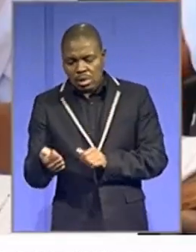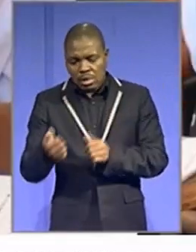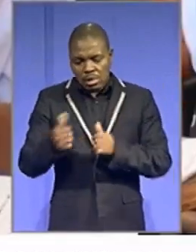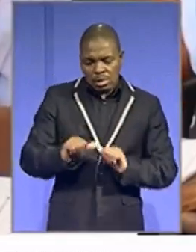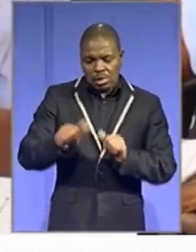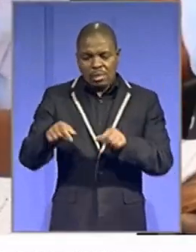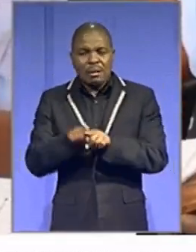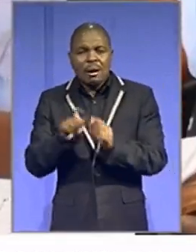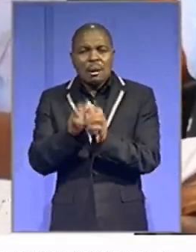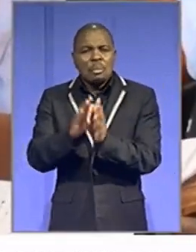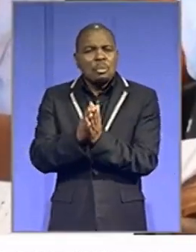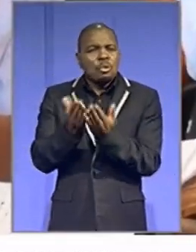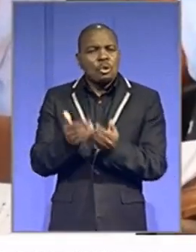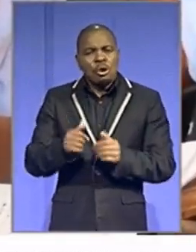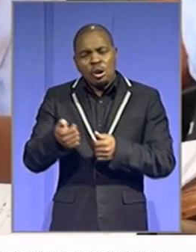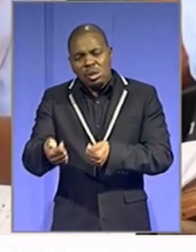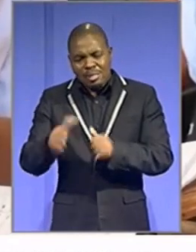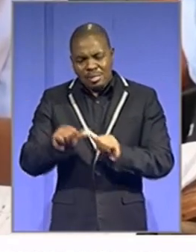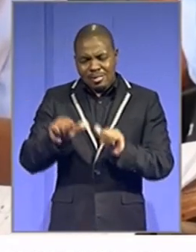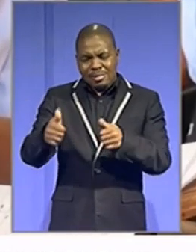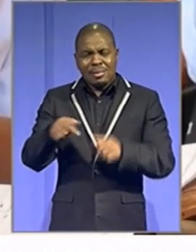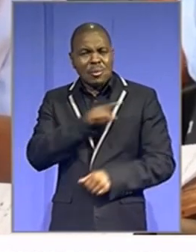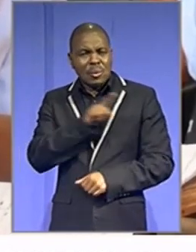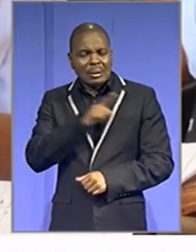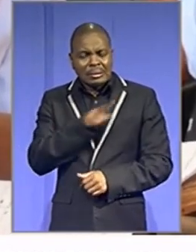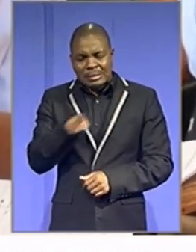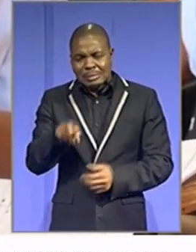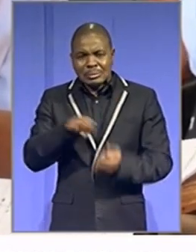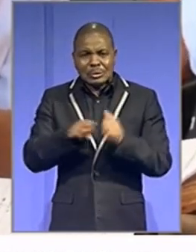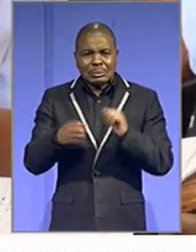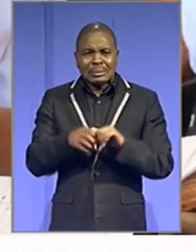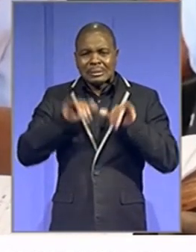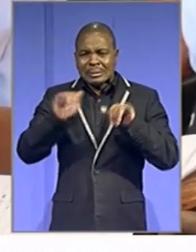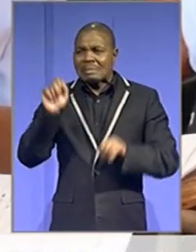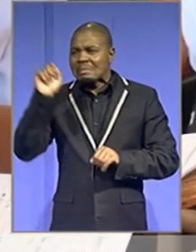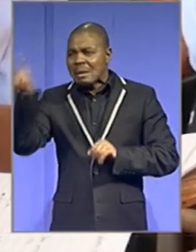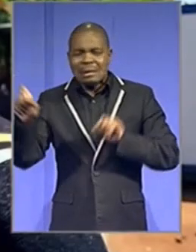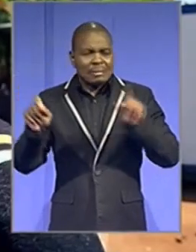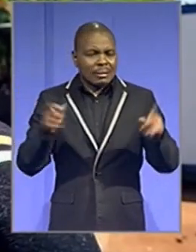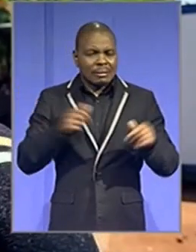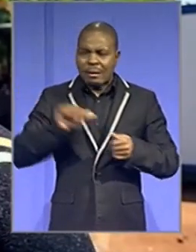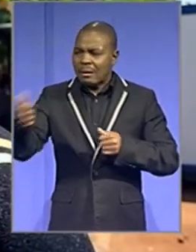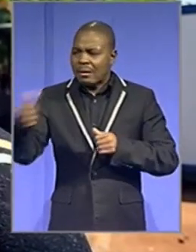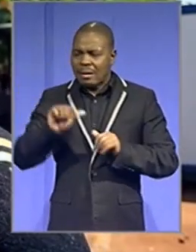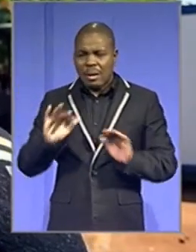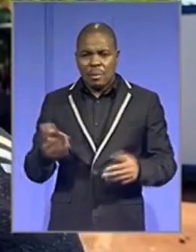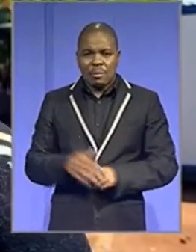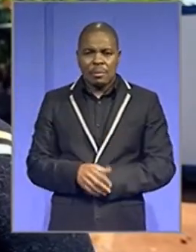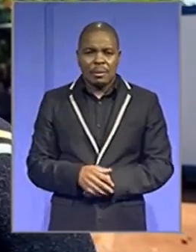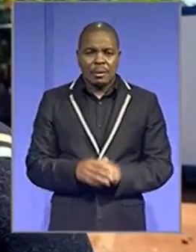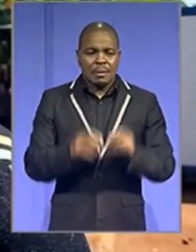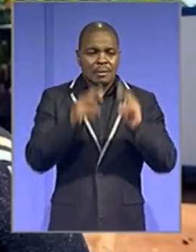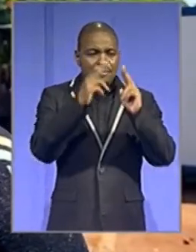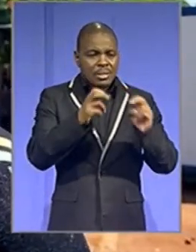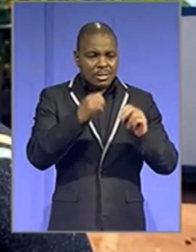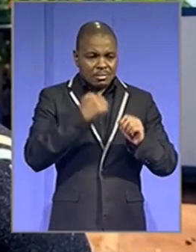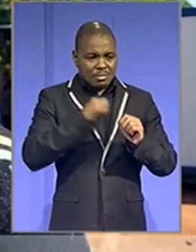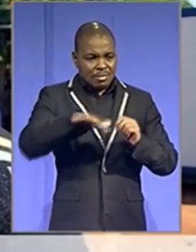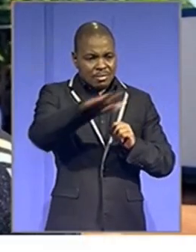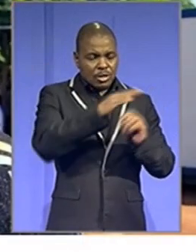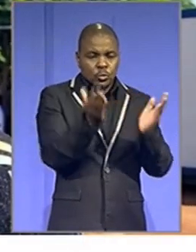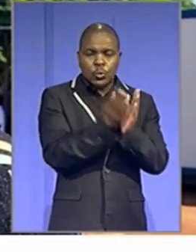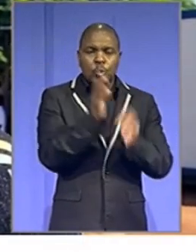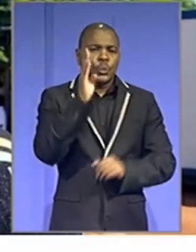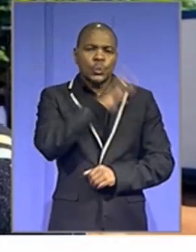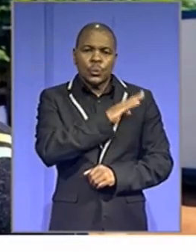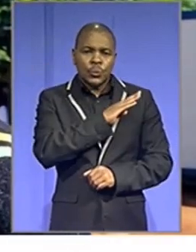ka dipuku gomme se ba bothata go bona ka ge ba bangwe ba dula mafelong a fapanego. Near my village there is no school, and